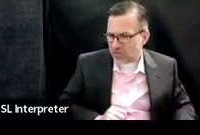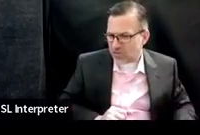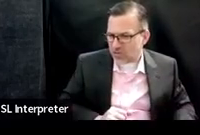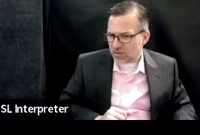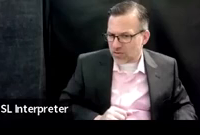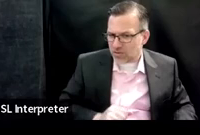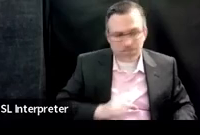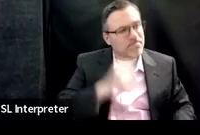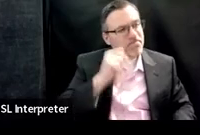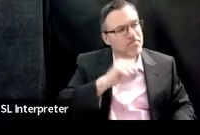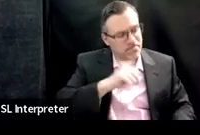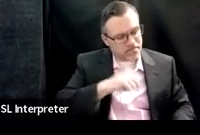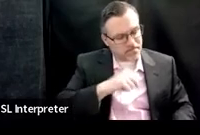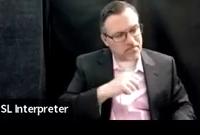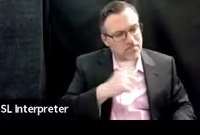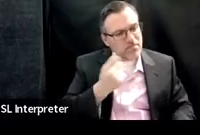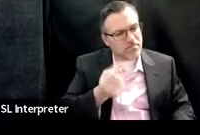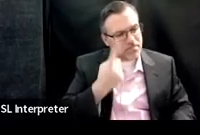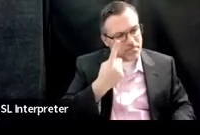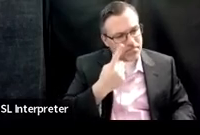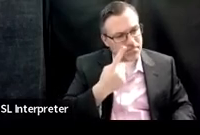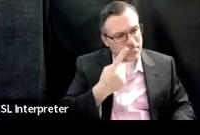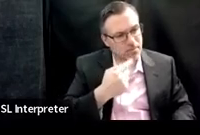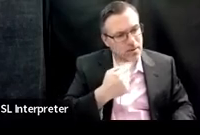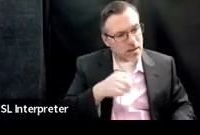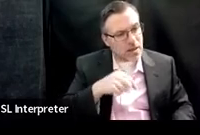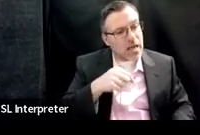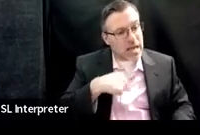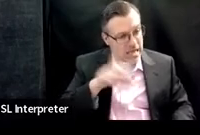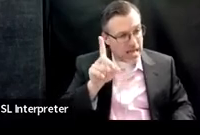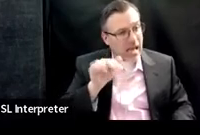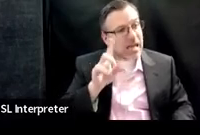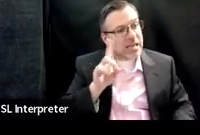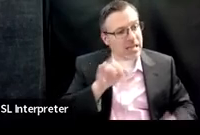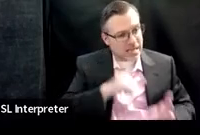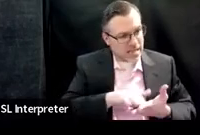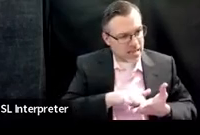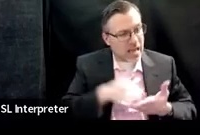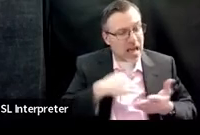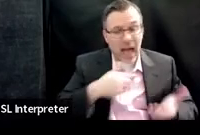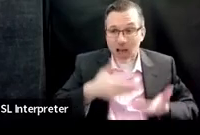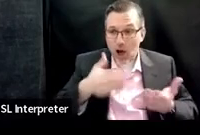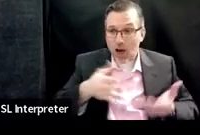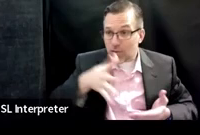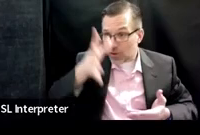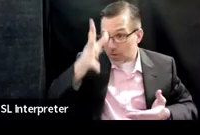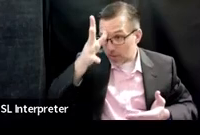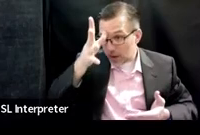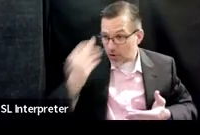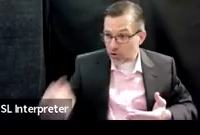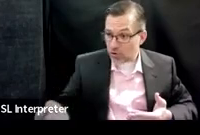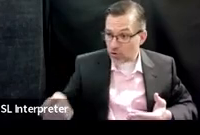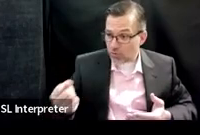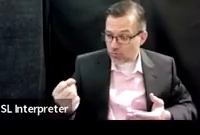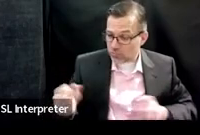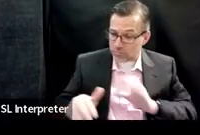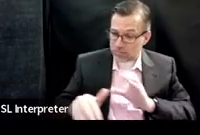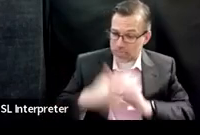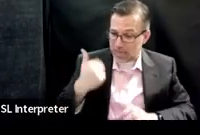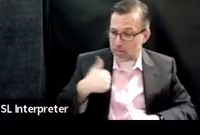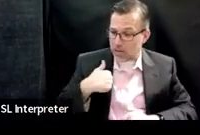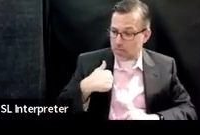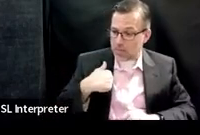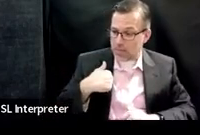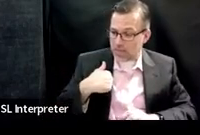It does make sense. And in my particular case, I did that. I even offered the parent to send me an email drafting,